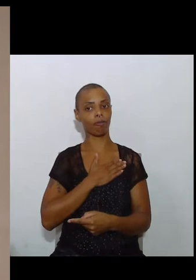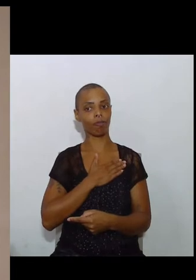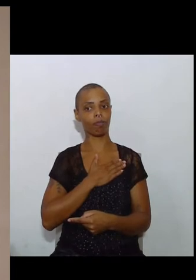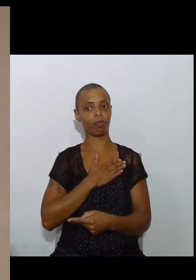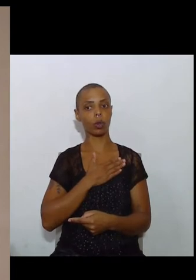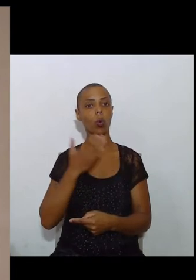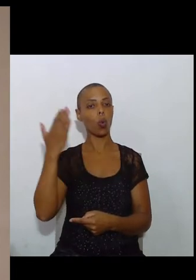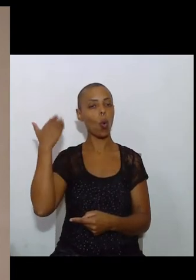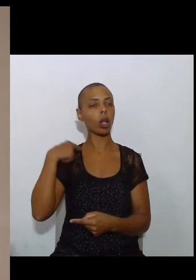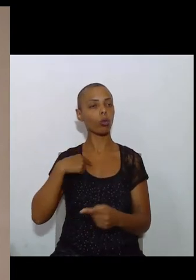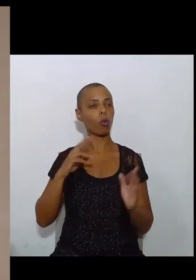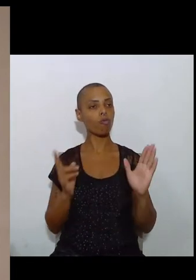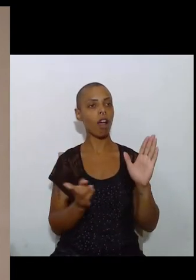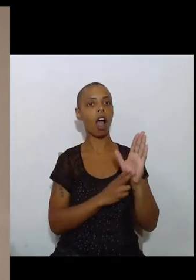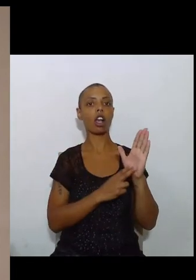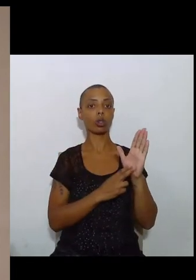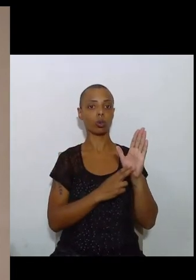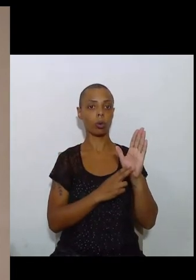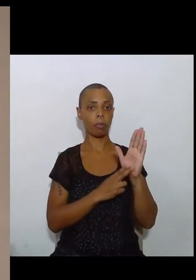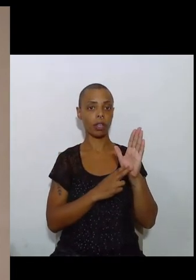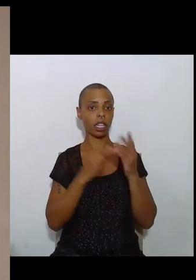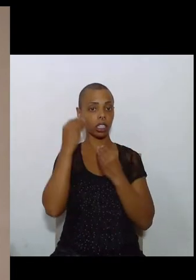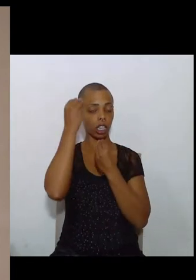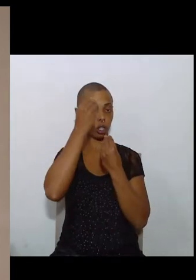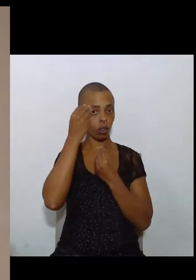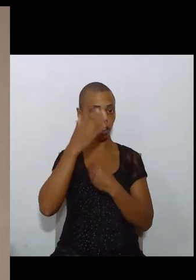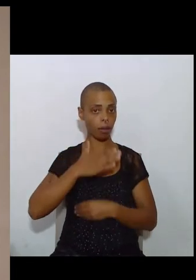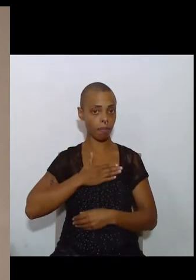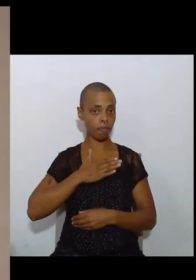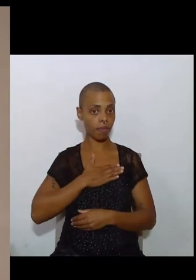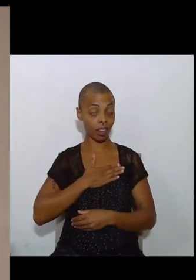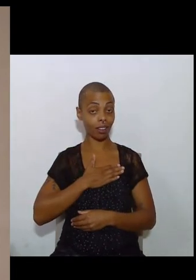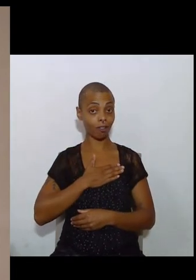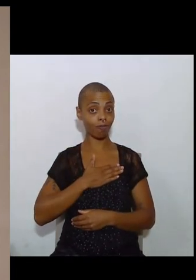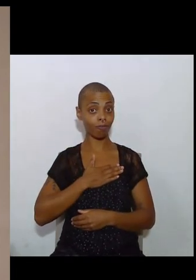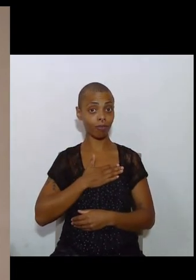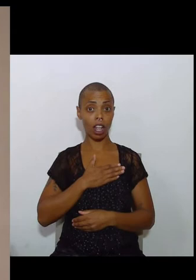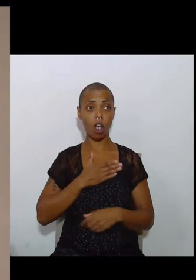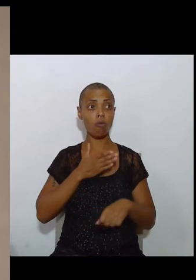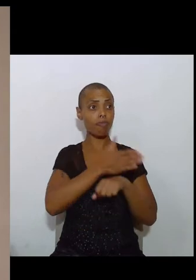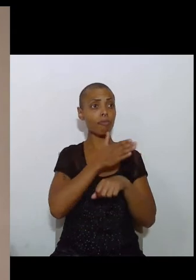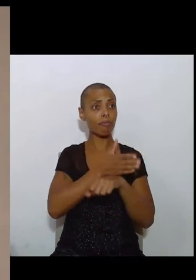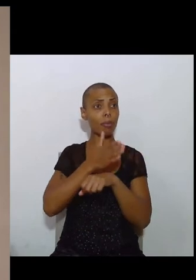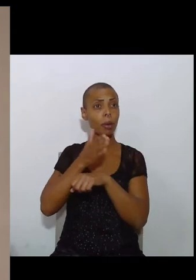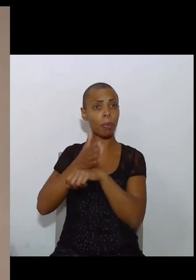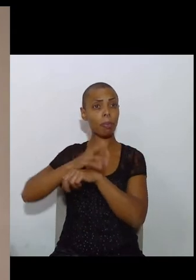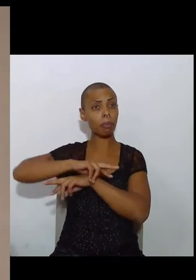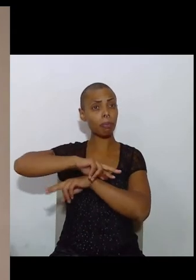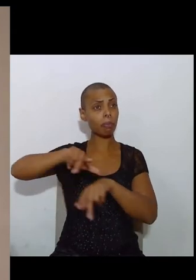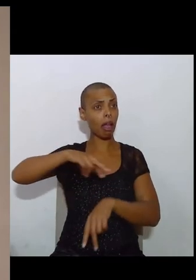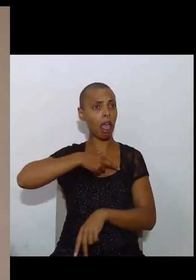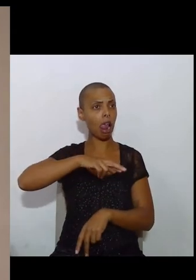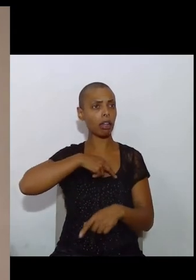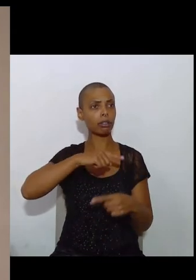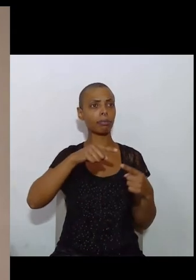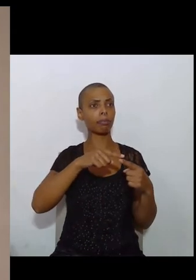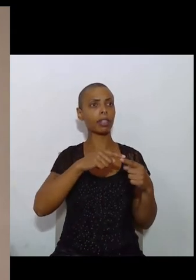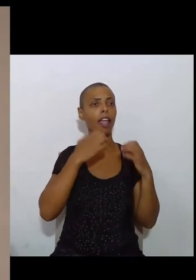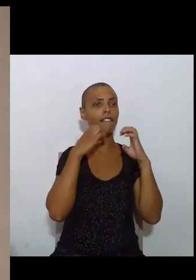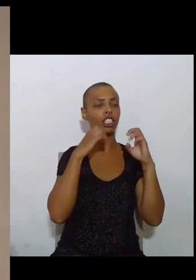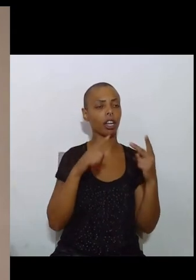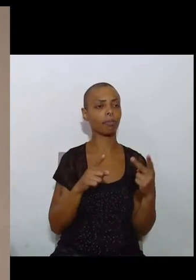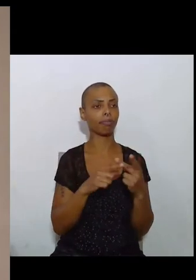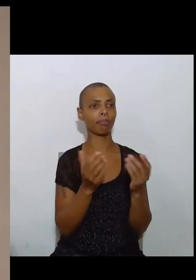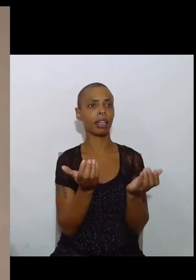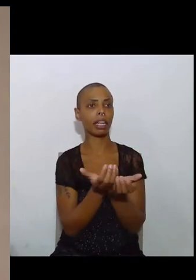important to me because when I came out I yeah I